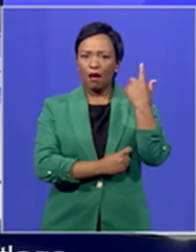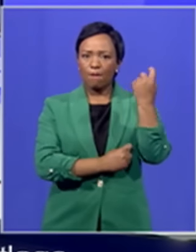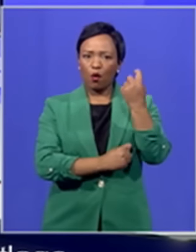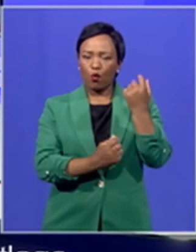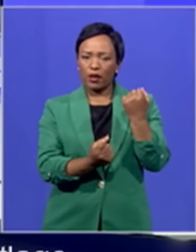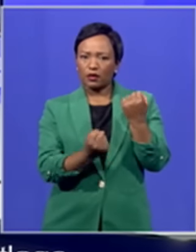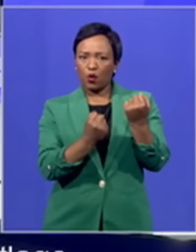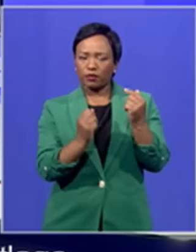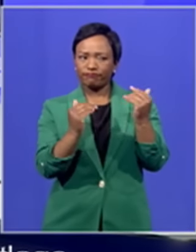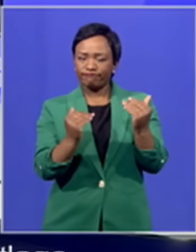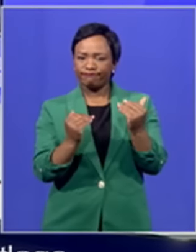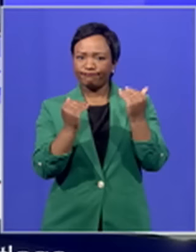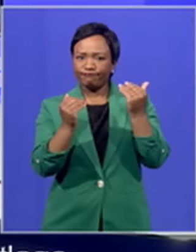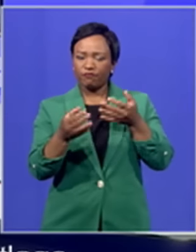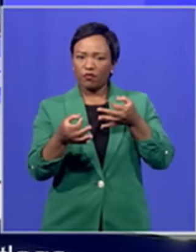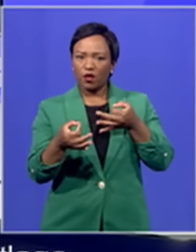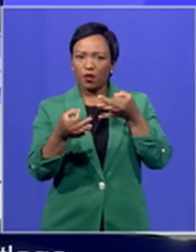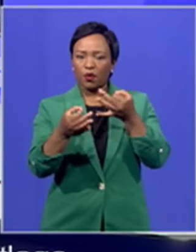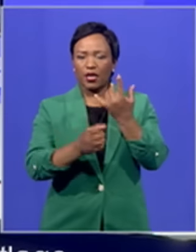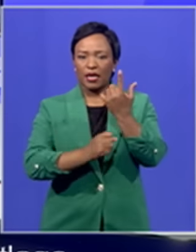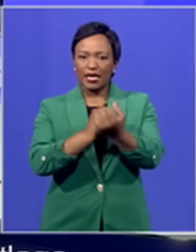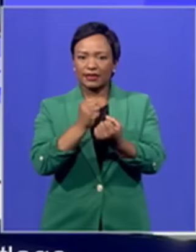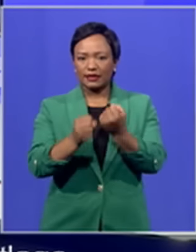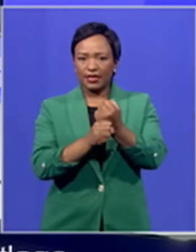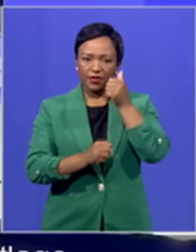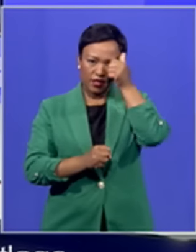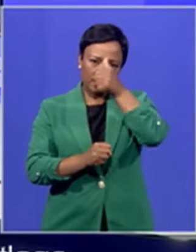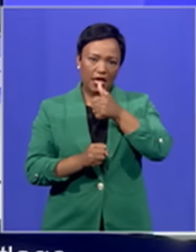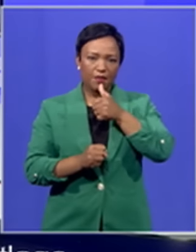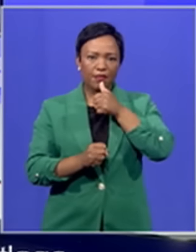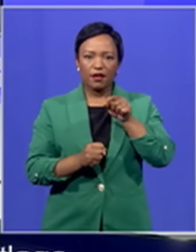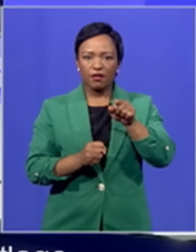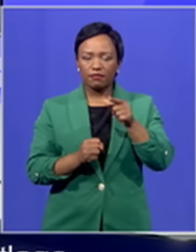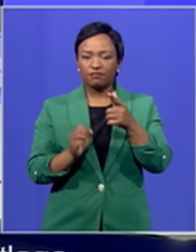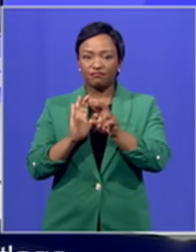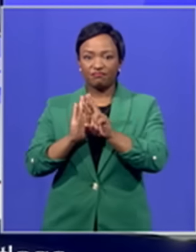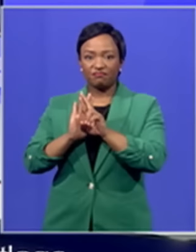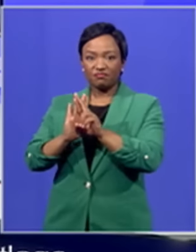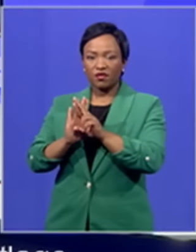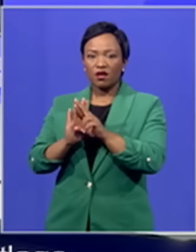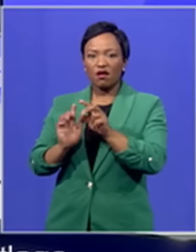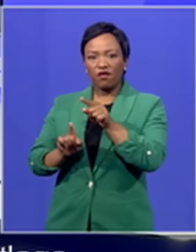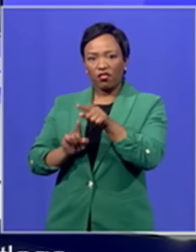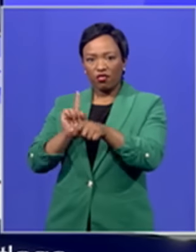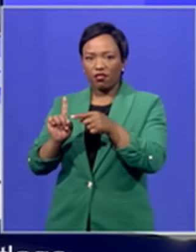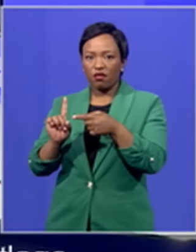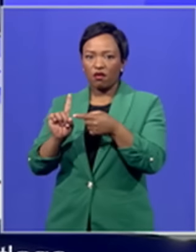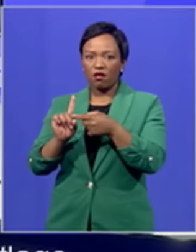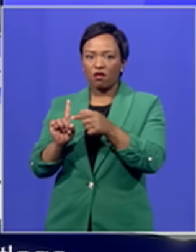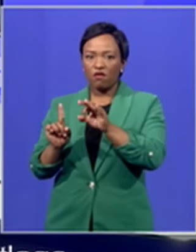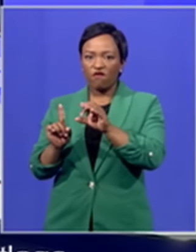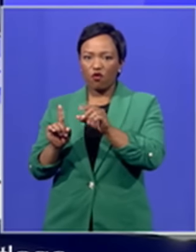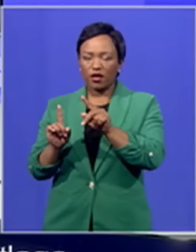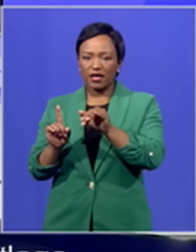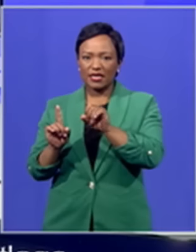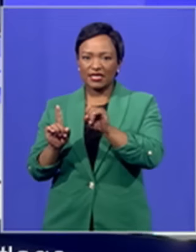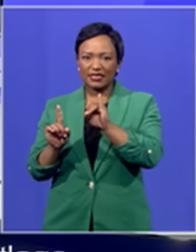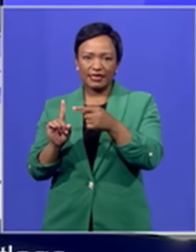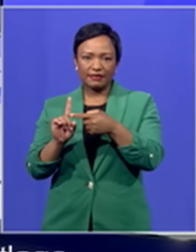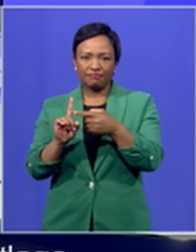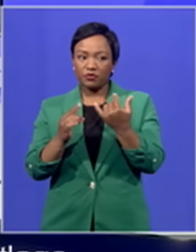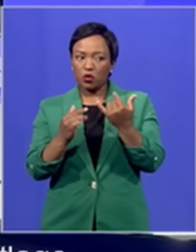molato wo go ya go la Moranang ngwageng o tlago ka lebaka la ge moemedi wa molatofatšwa wa pele Fokisi Mabunda a se a